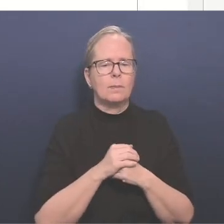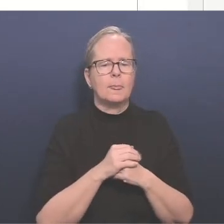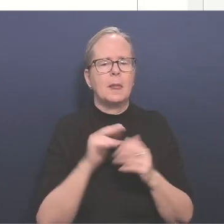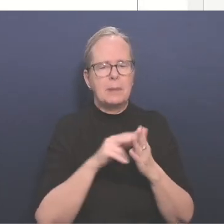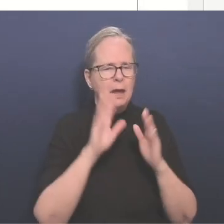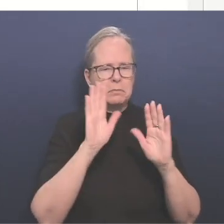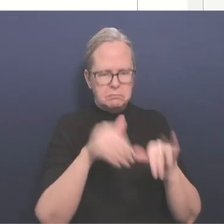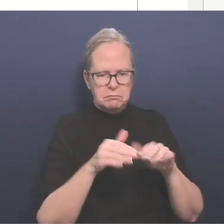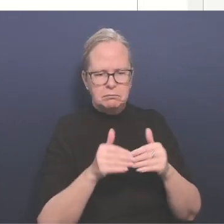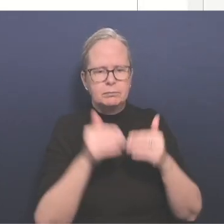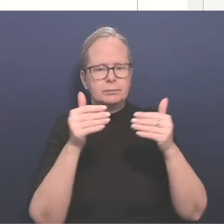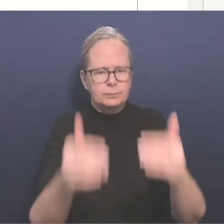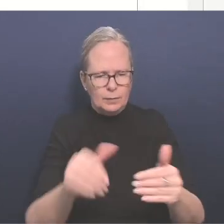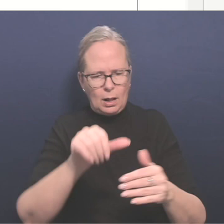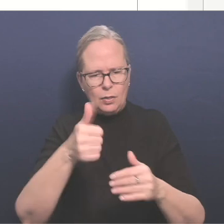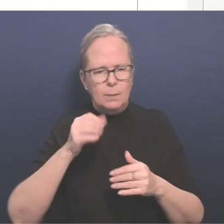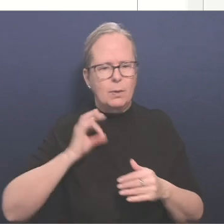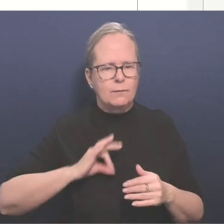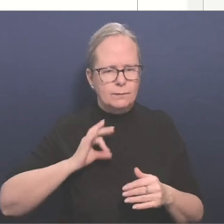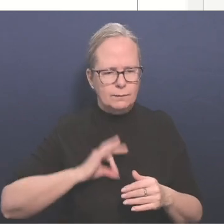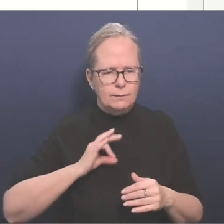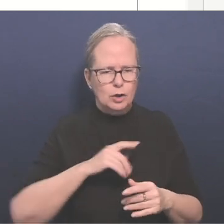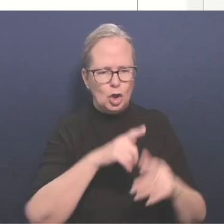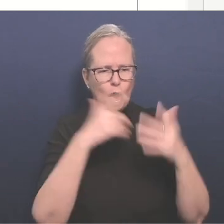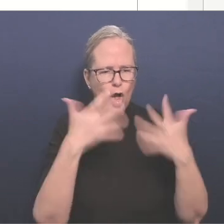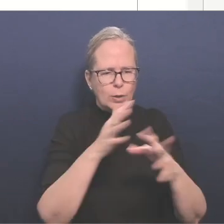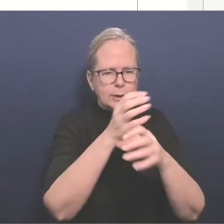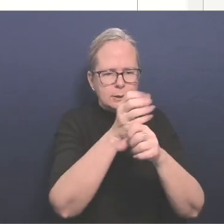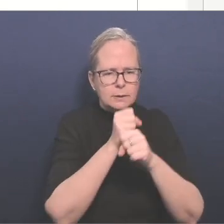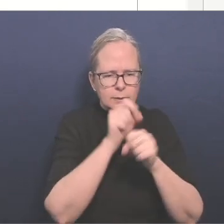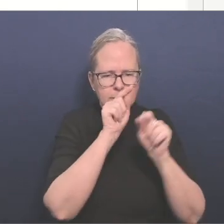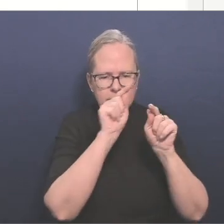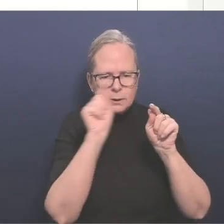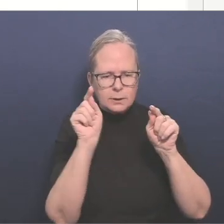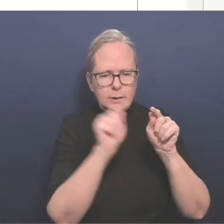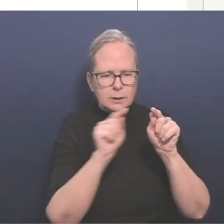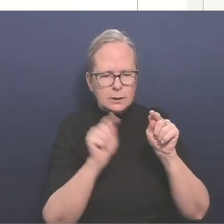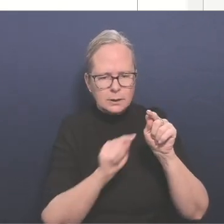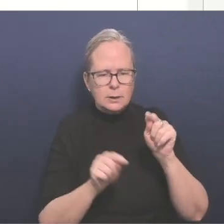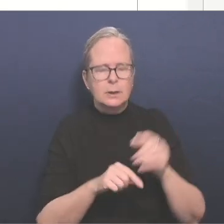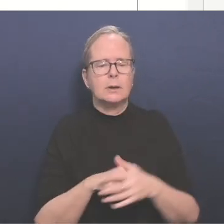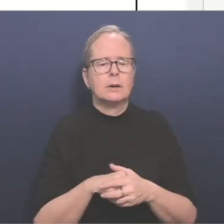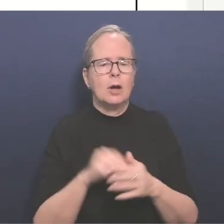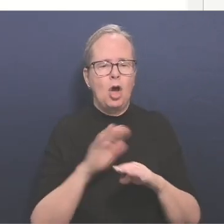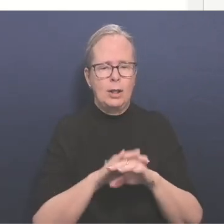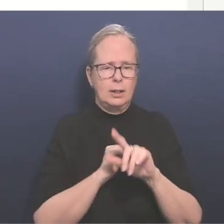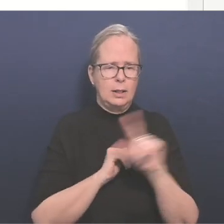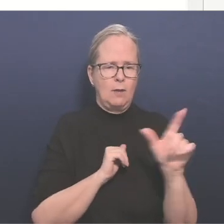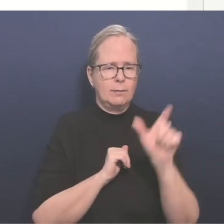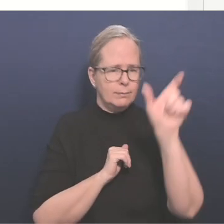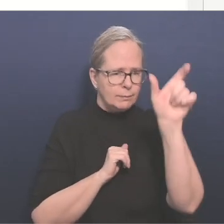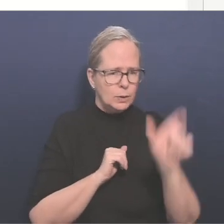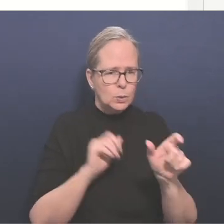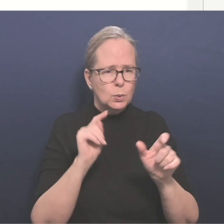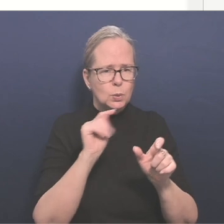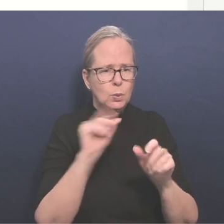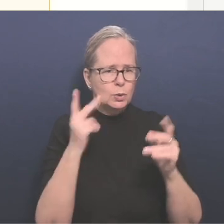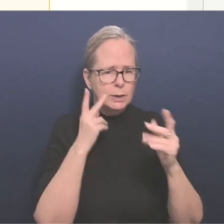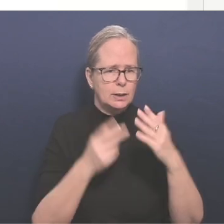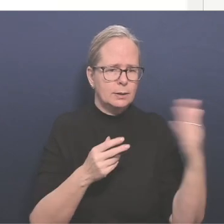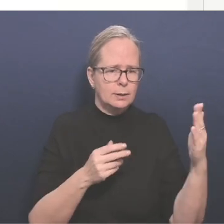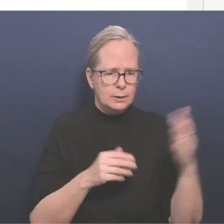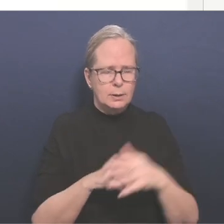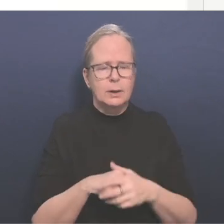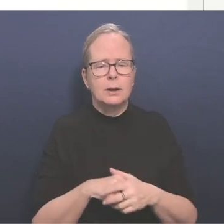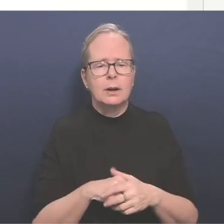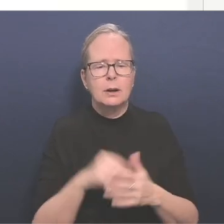this tool does, I'll now, from the introductory, I'll now take you into the body of the tool.